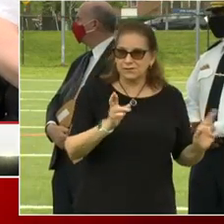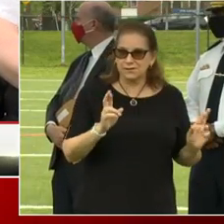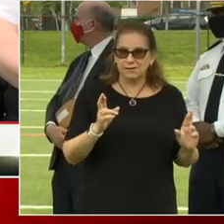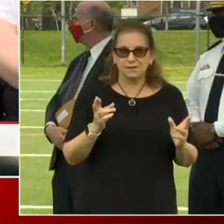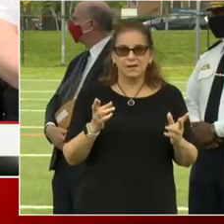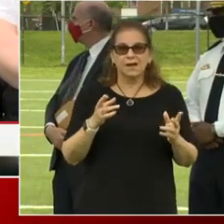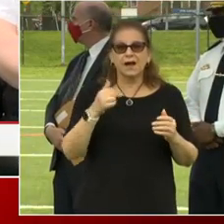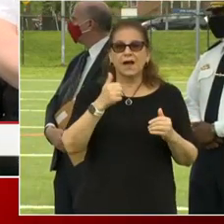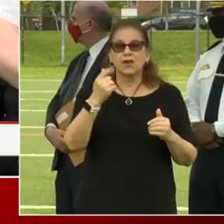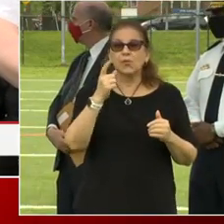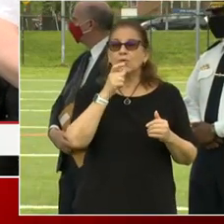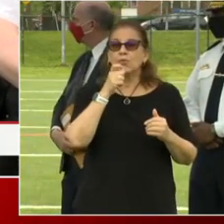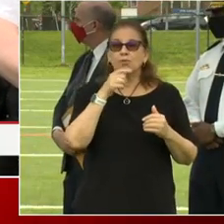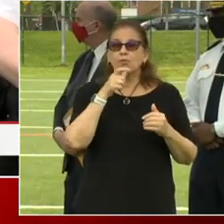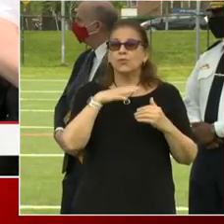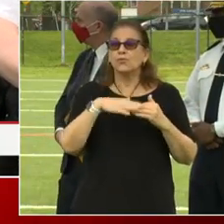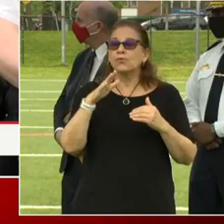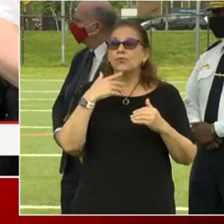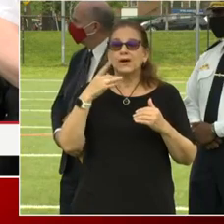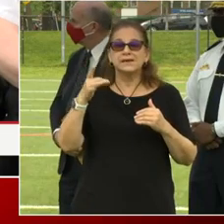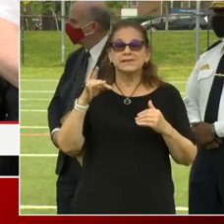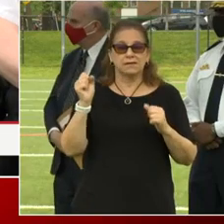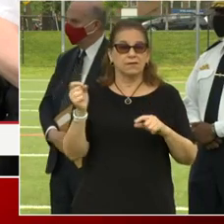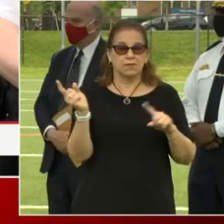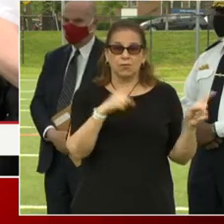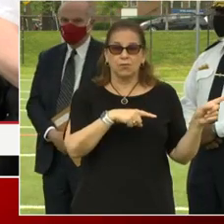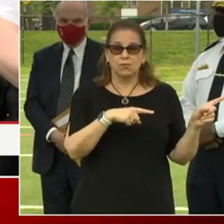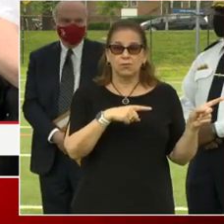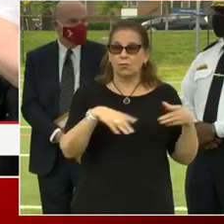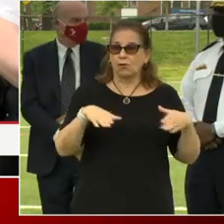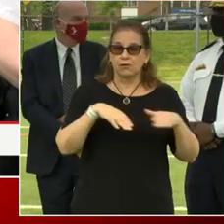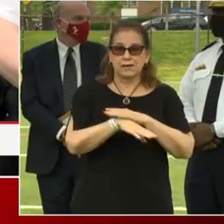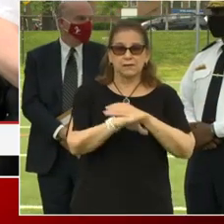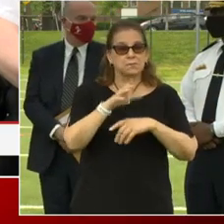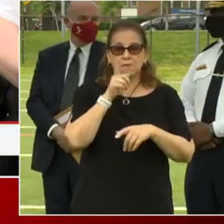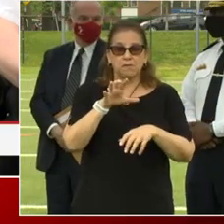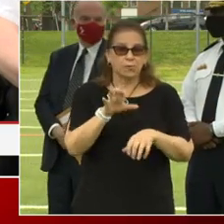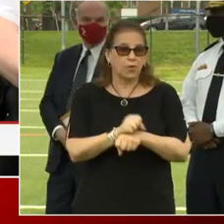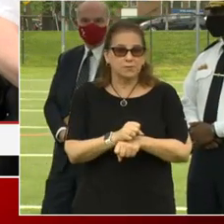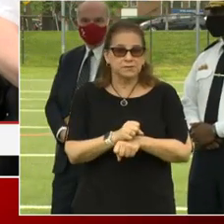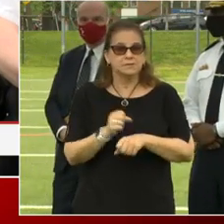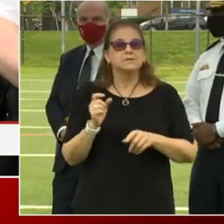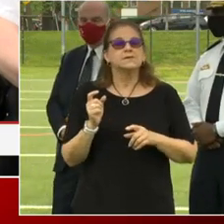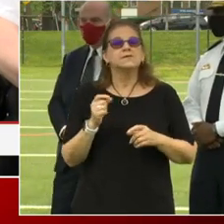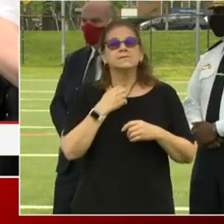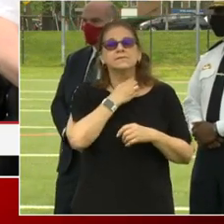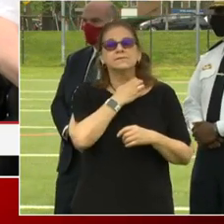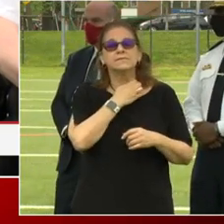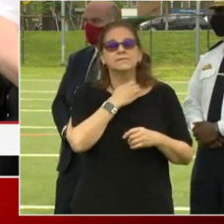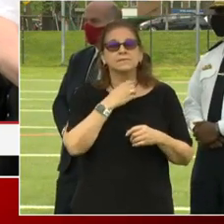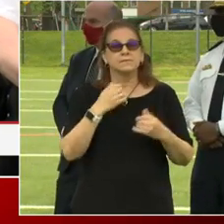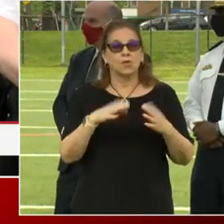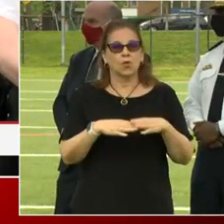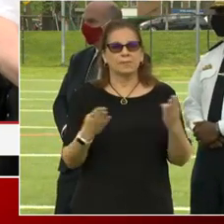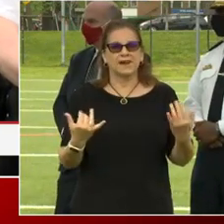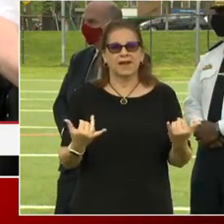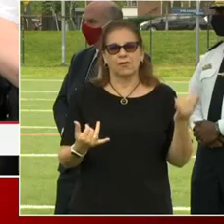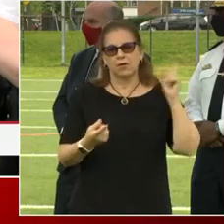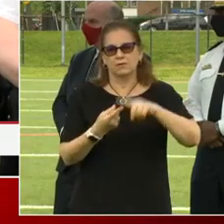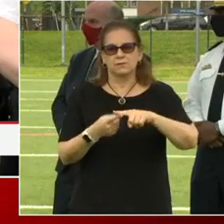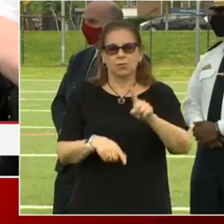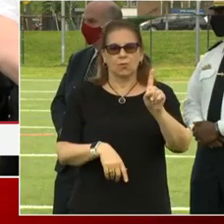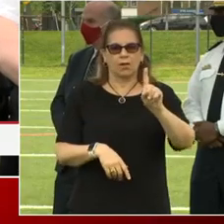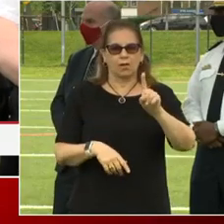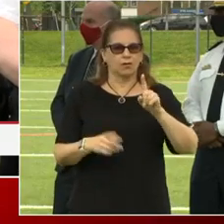of 18 can come here for walk-up vaccination up until 1 p.m. today. Go to